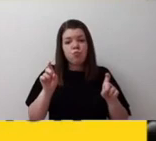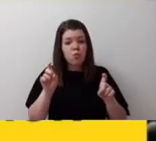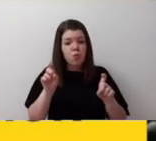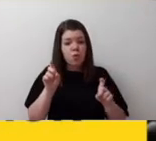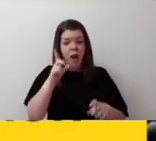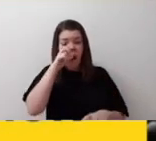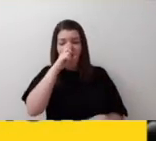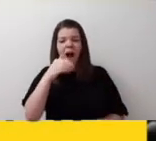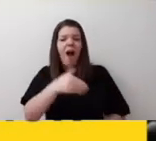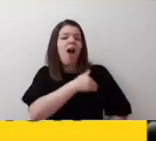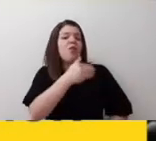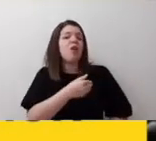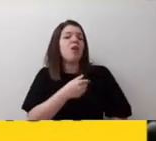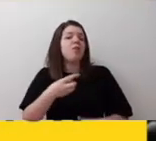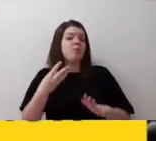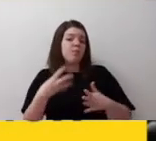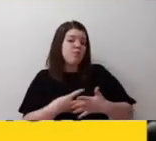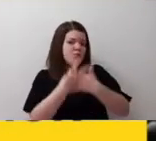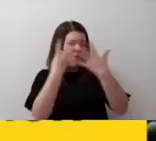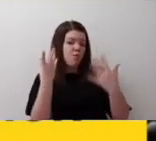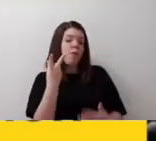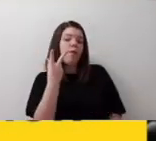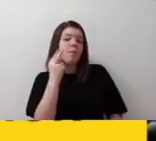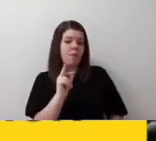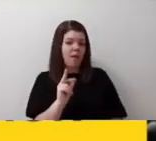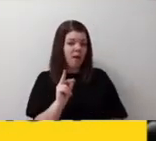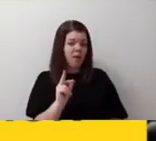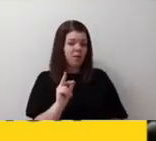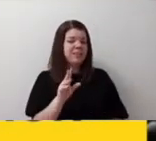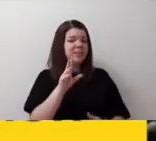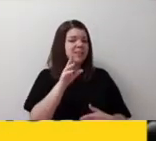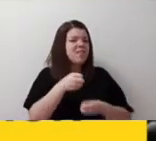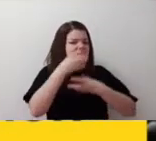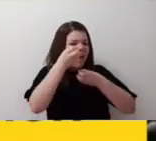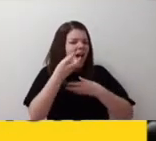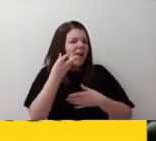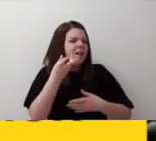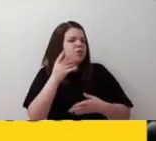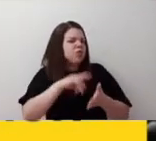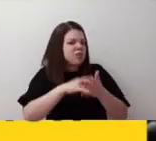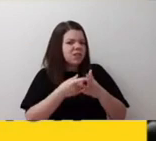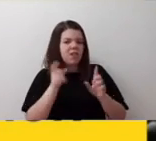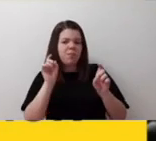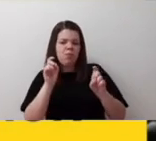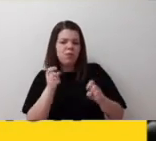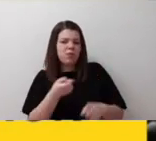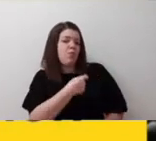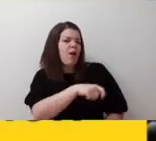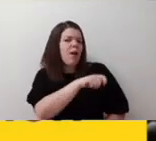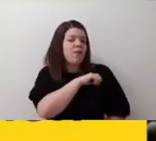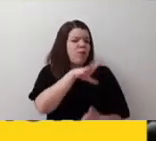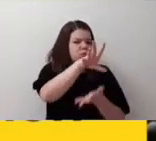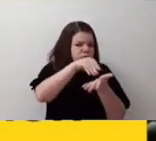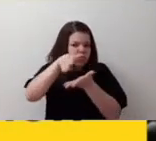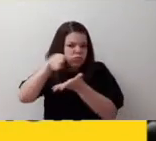classroom, a data collection was carried out during the master degree in teachers in the